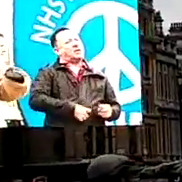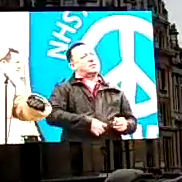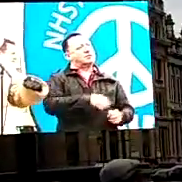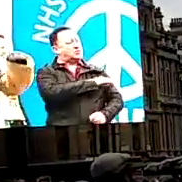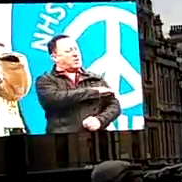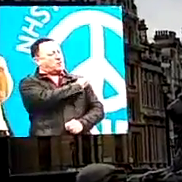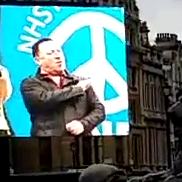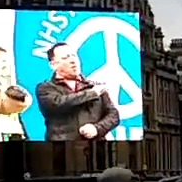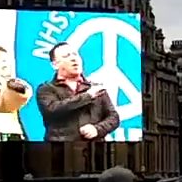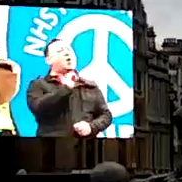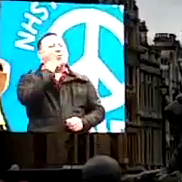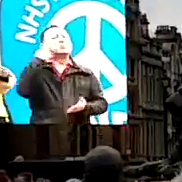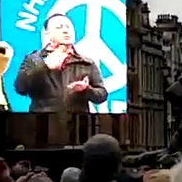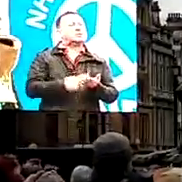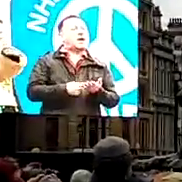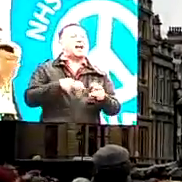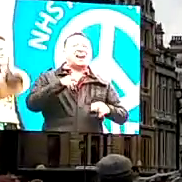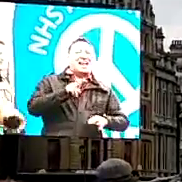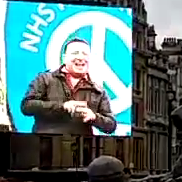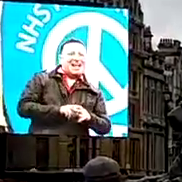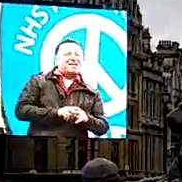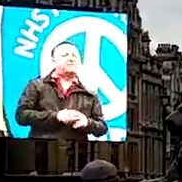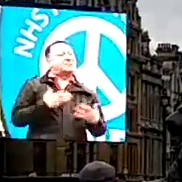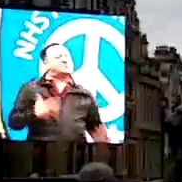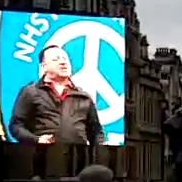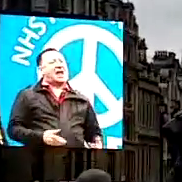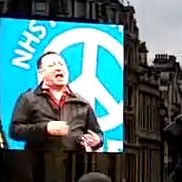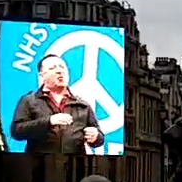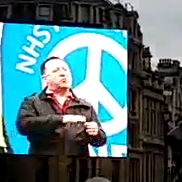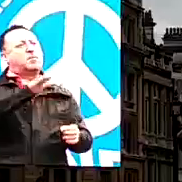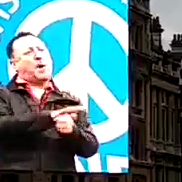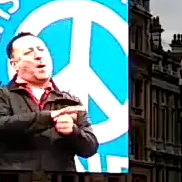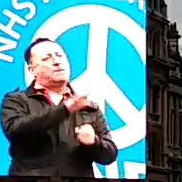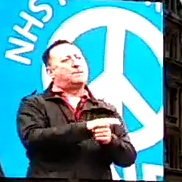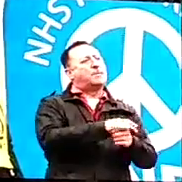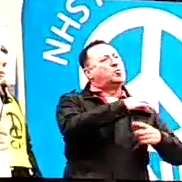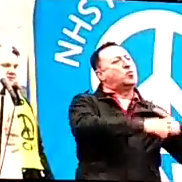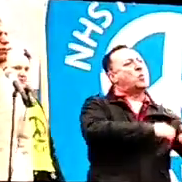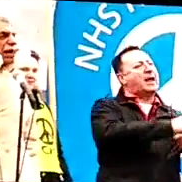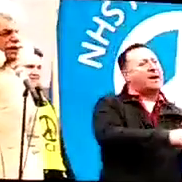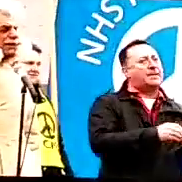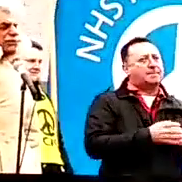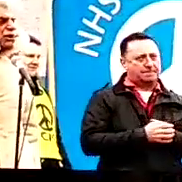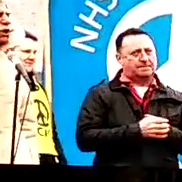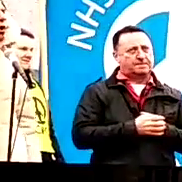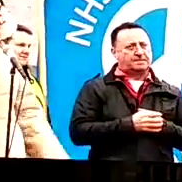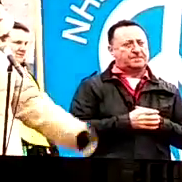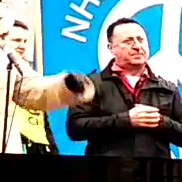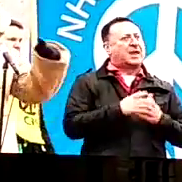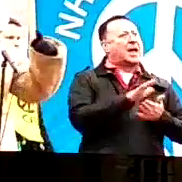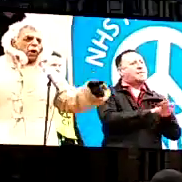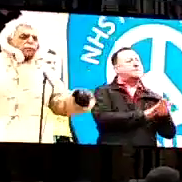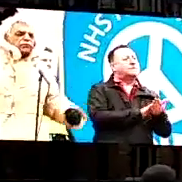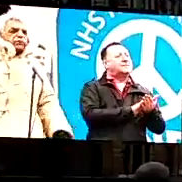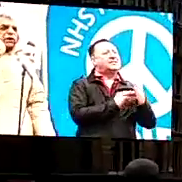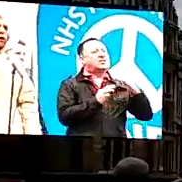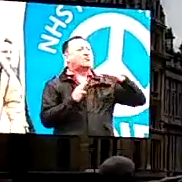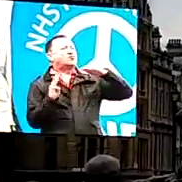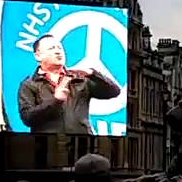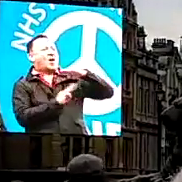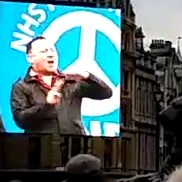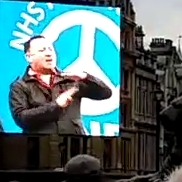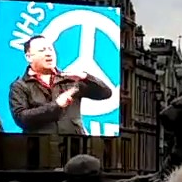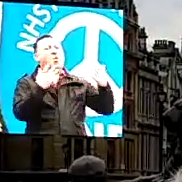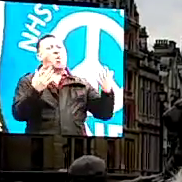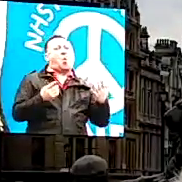who will decide when nuclear weapons can be used. Either the Trident missiles or the bombs that